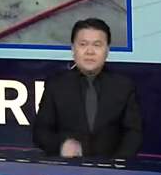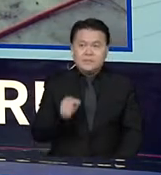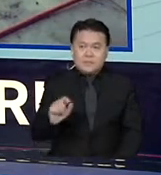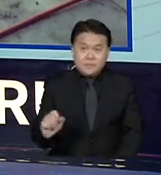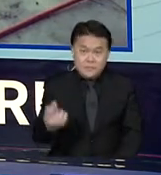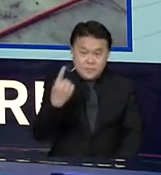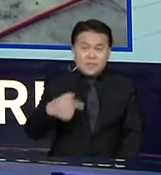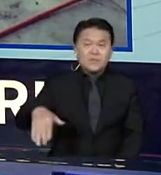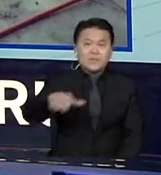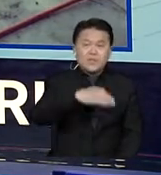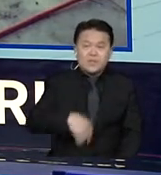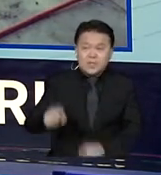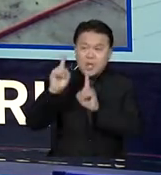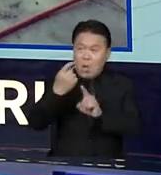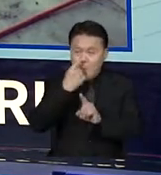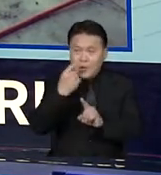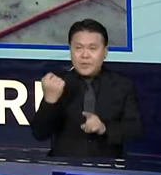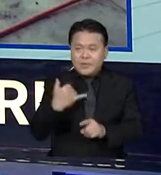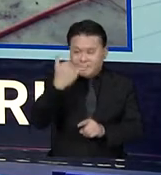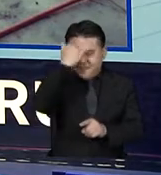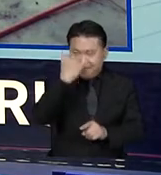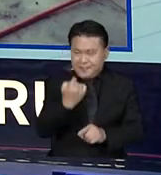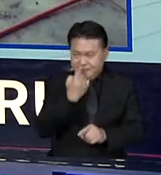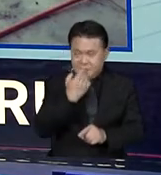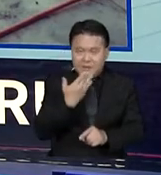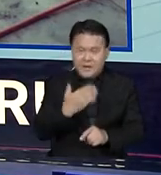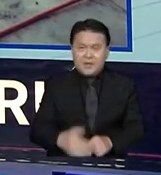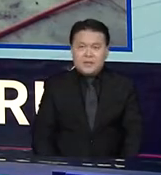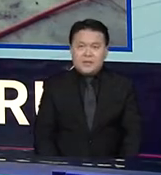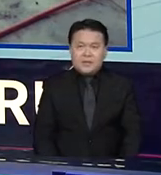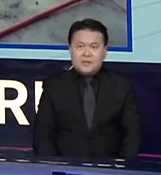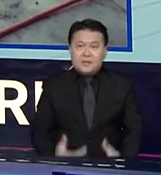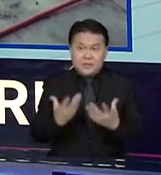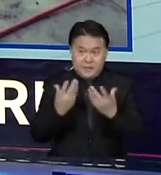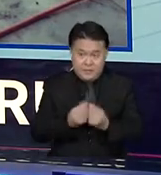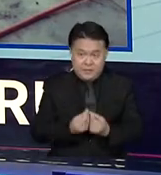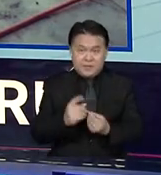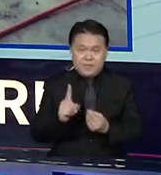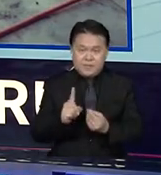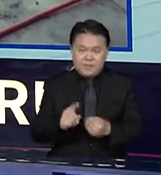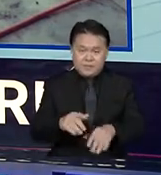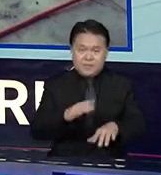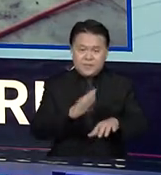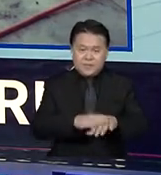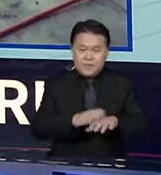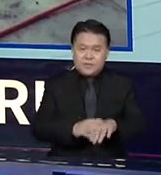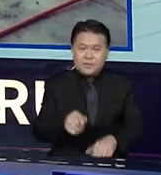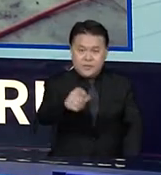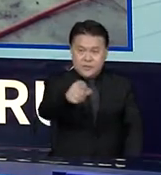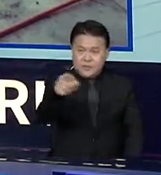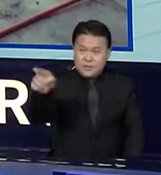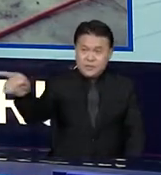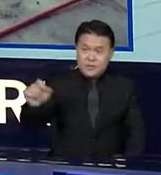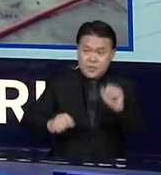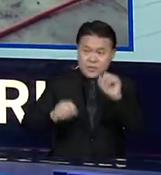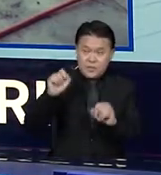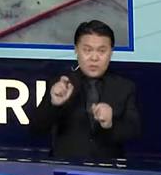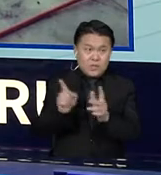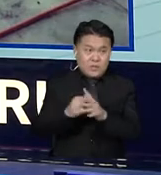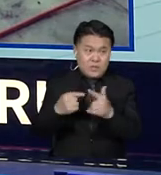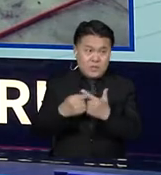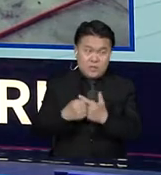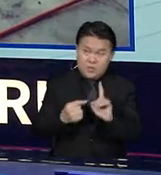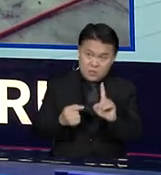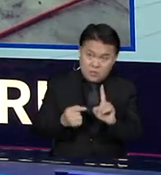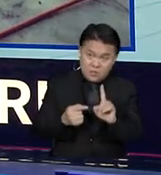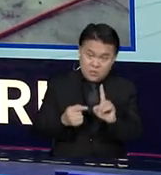Understanding pointing is the first sign around 9 to 12 months that a human infant